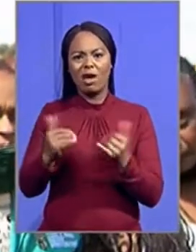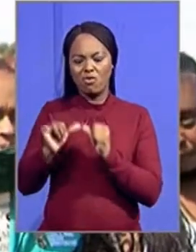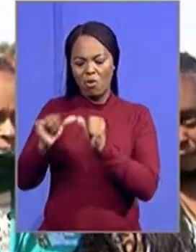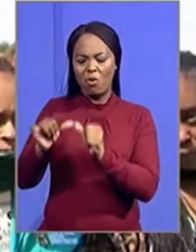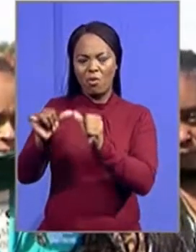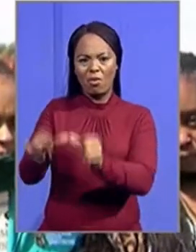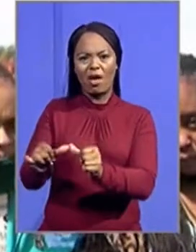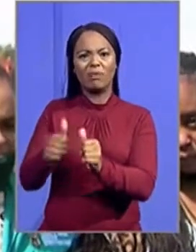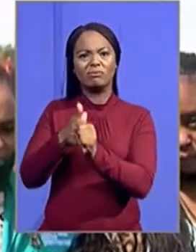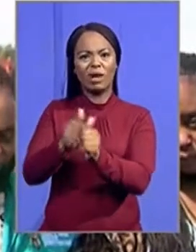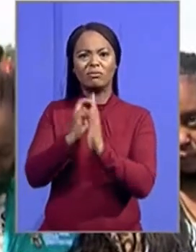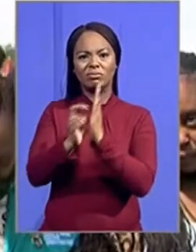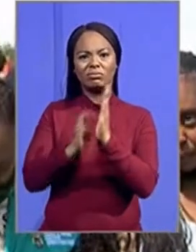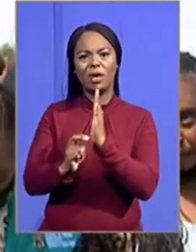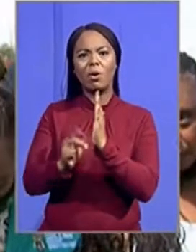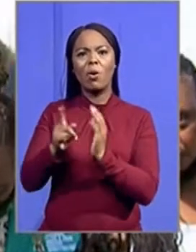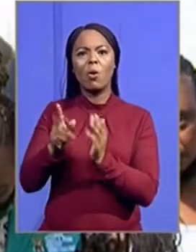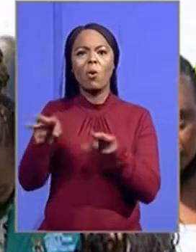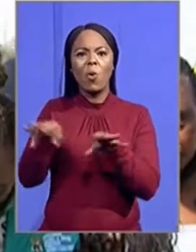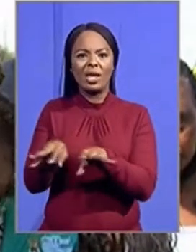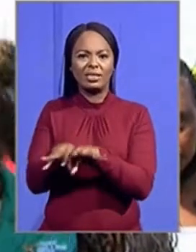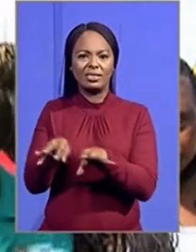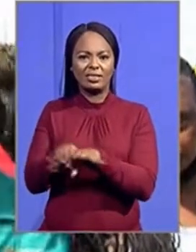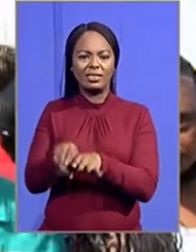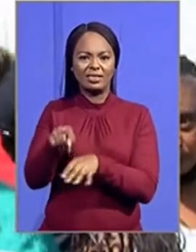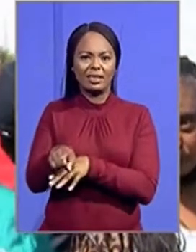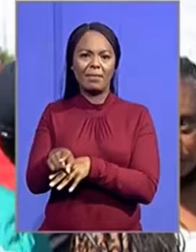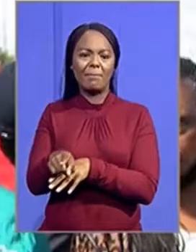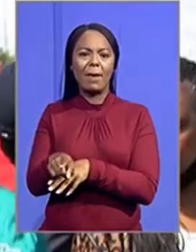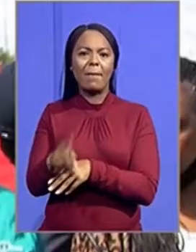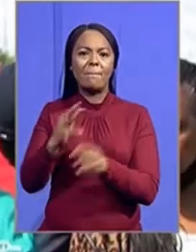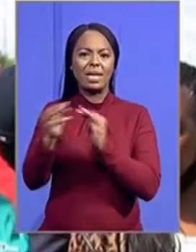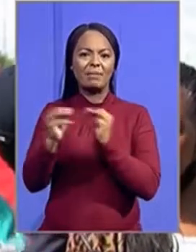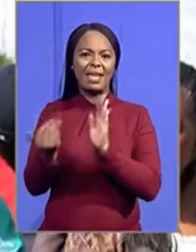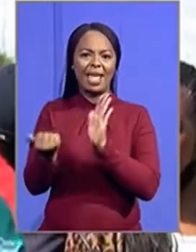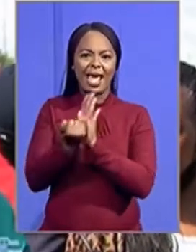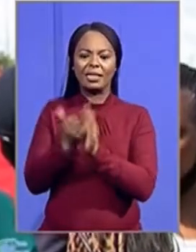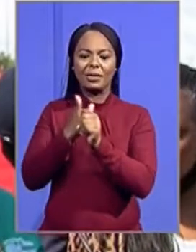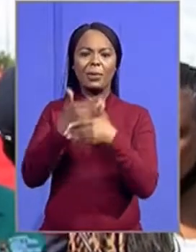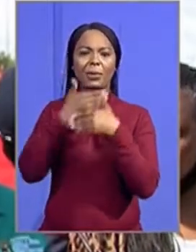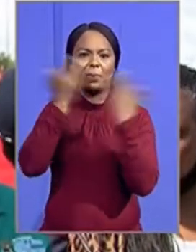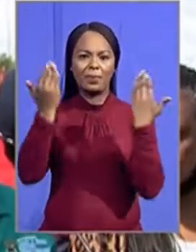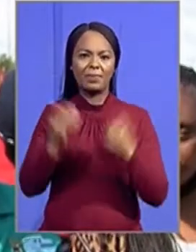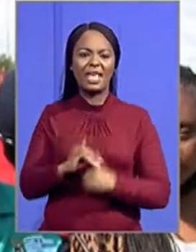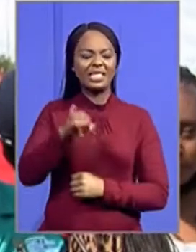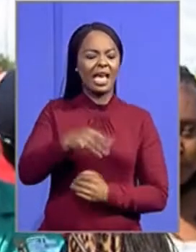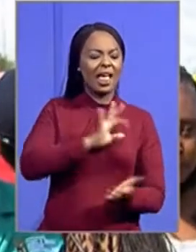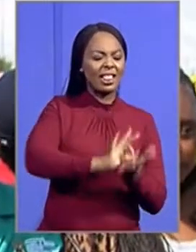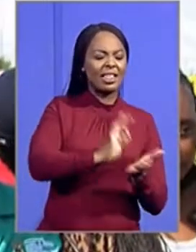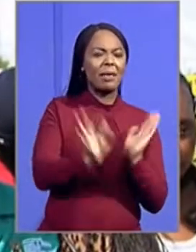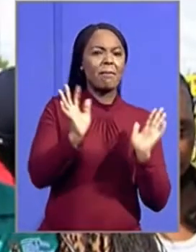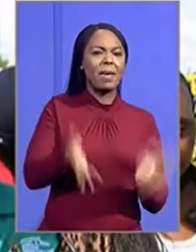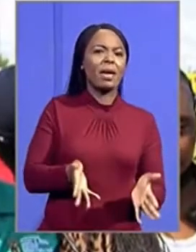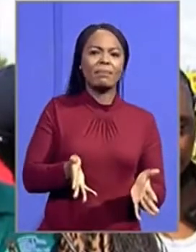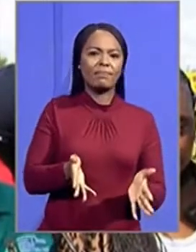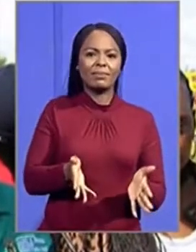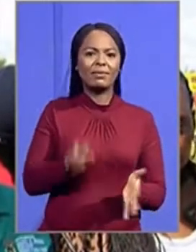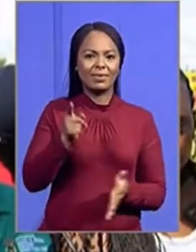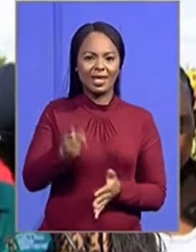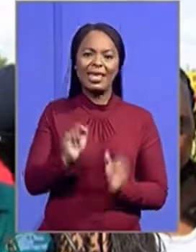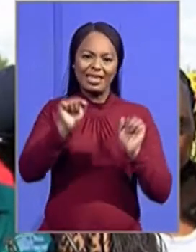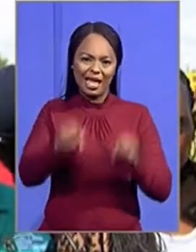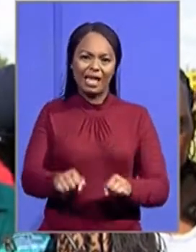with the Waste Management Act. And we think that it's important not just to do cleanups like this, which, as you say, can be